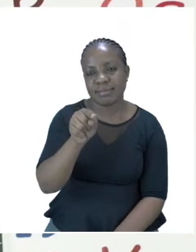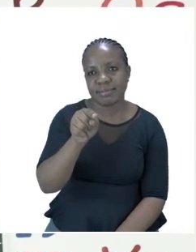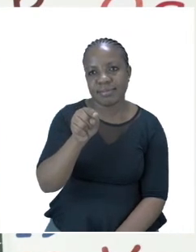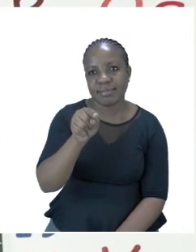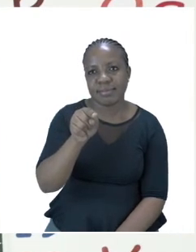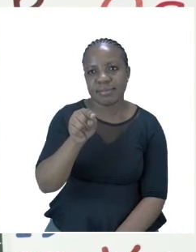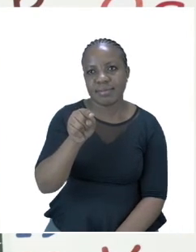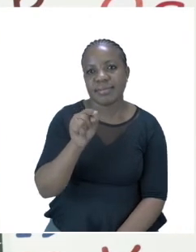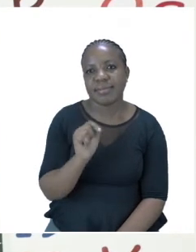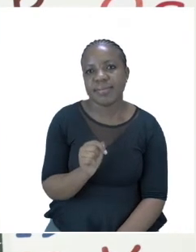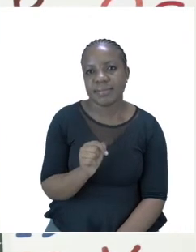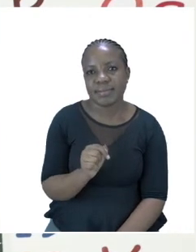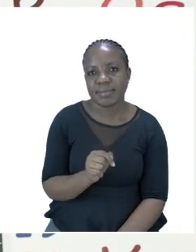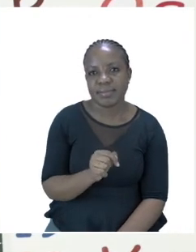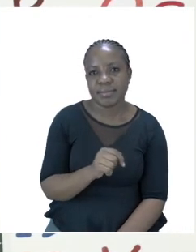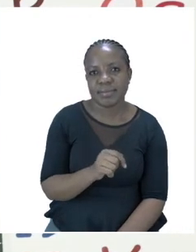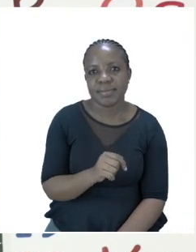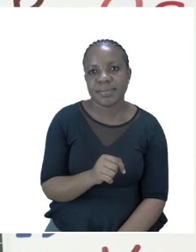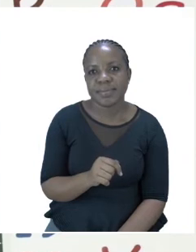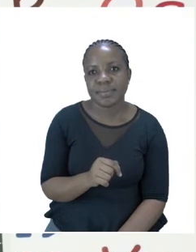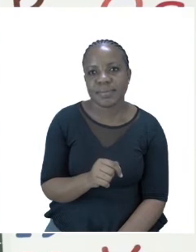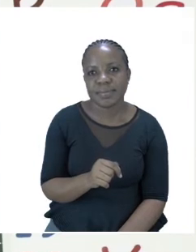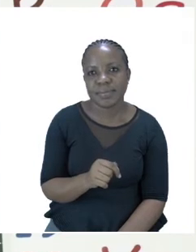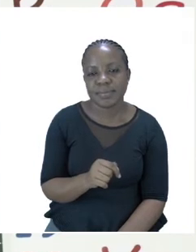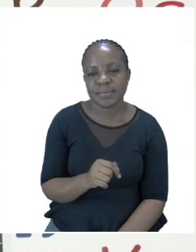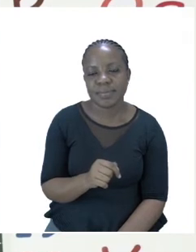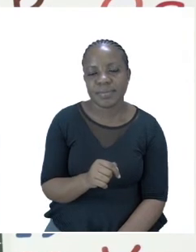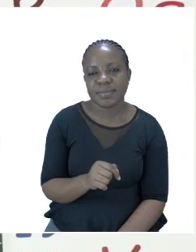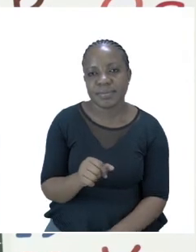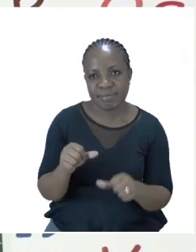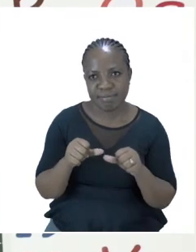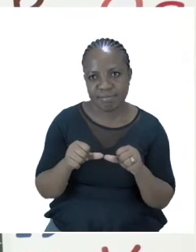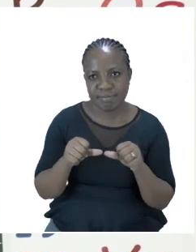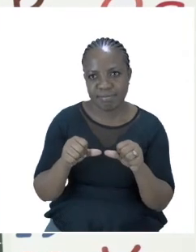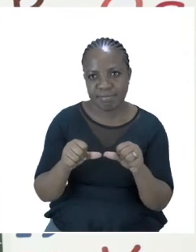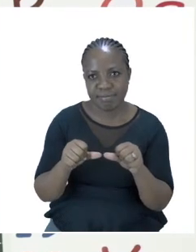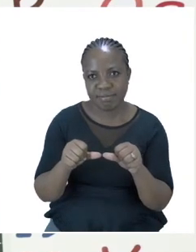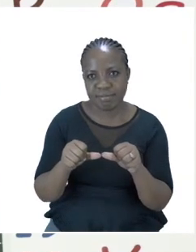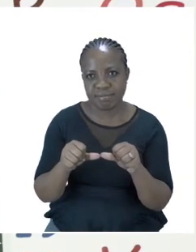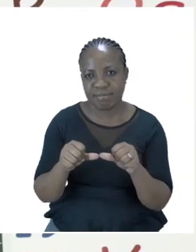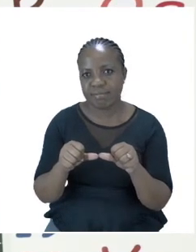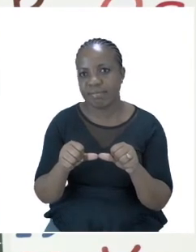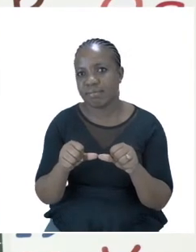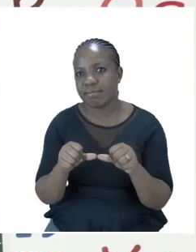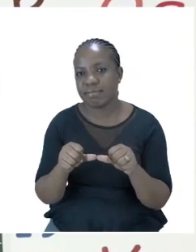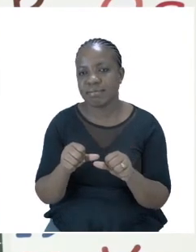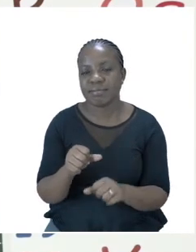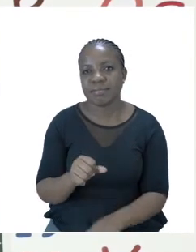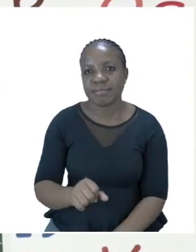a floating head. Let's move to K. Now